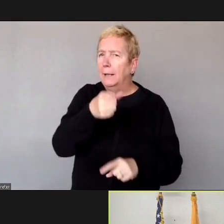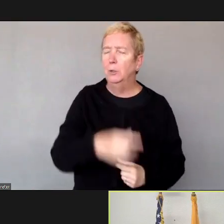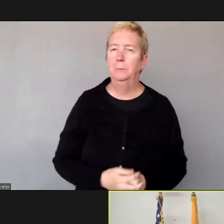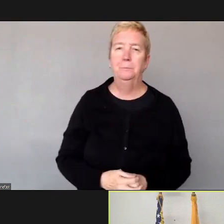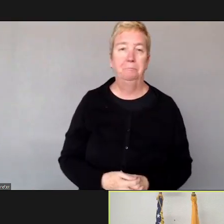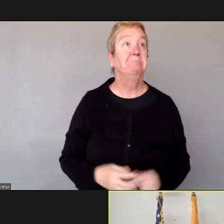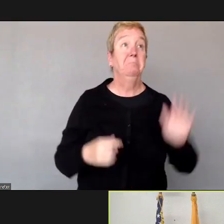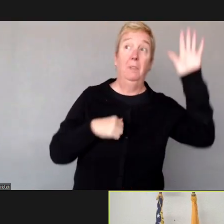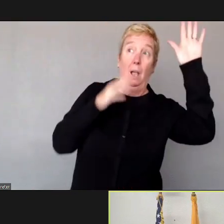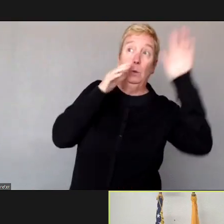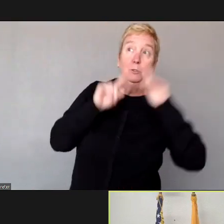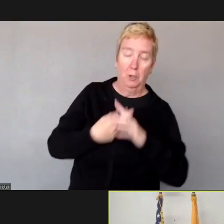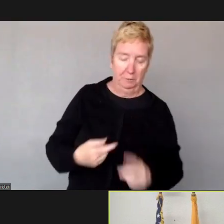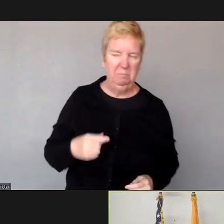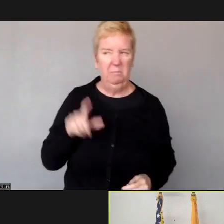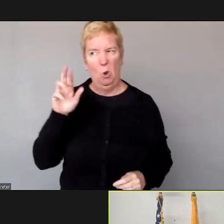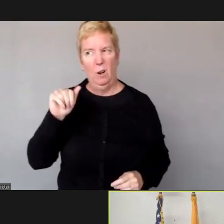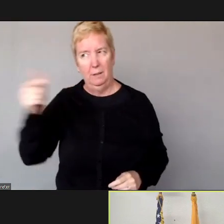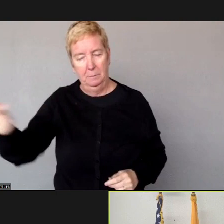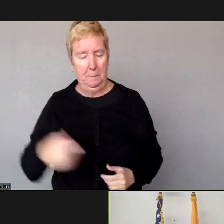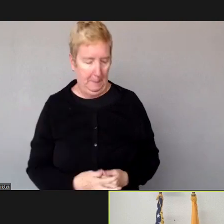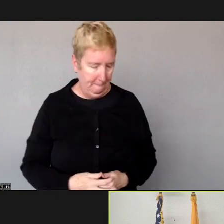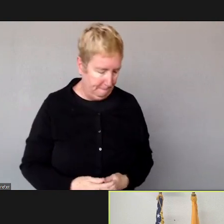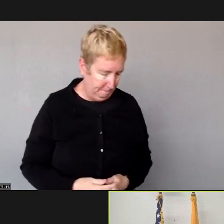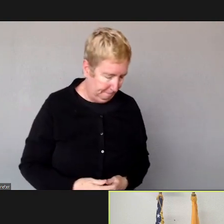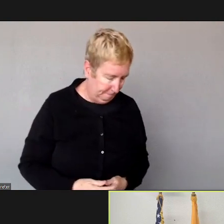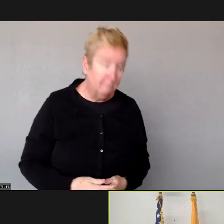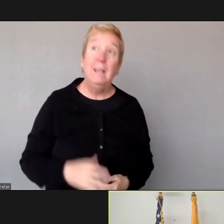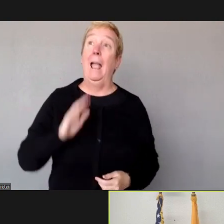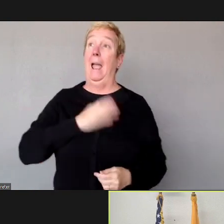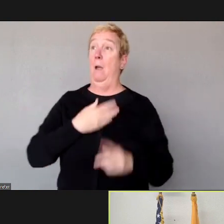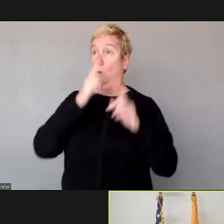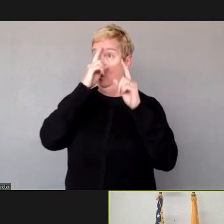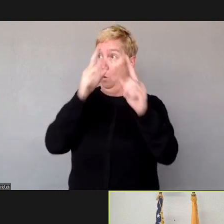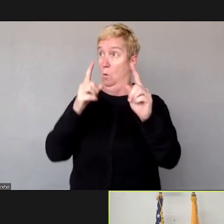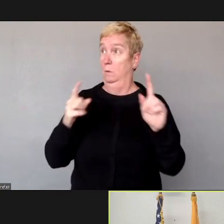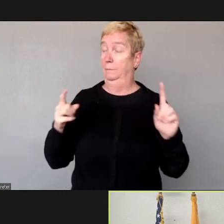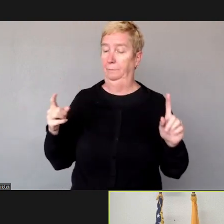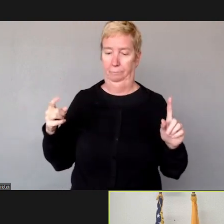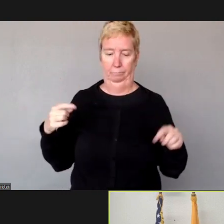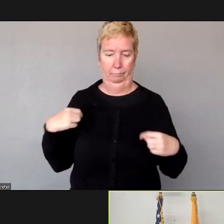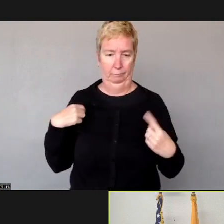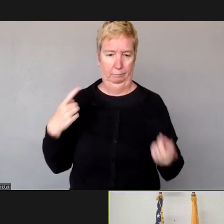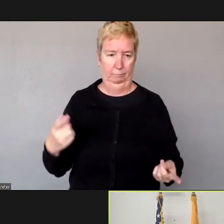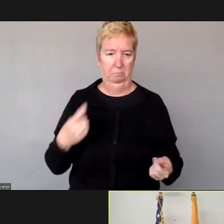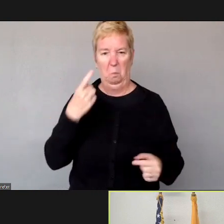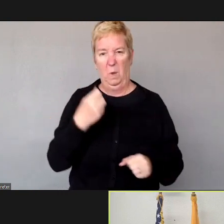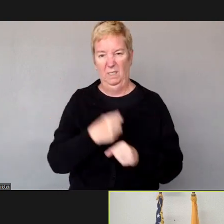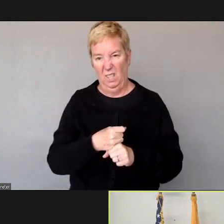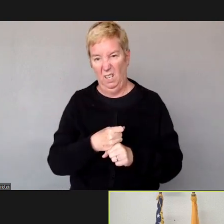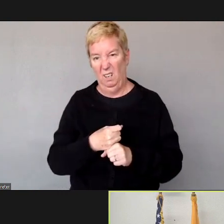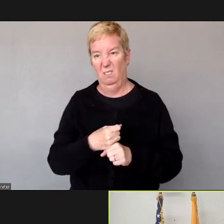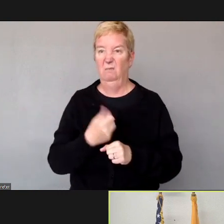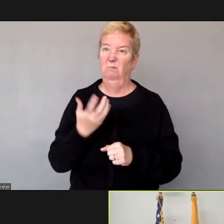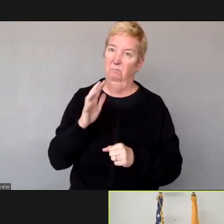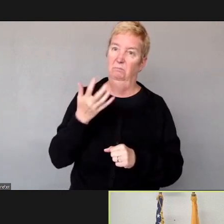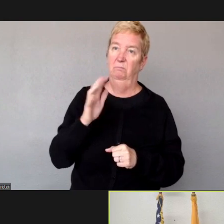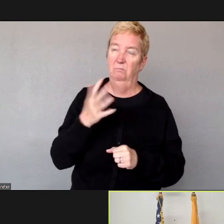onto this, but I think our goal, particularly over the past year or so has to be